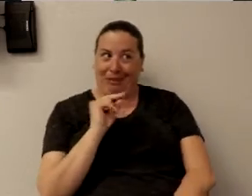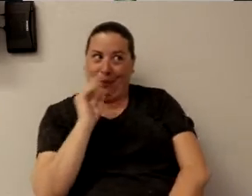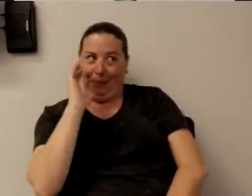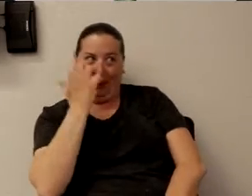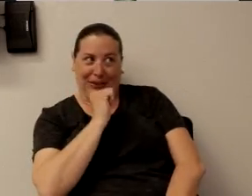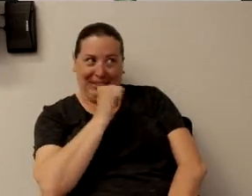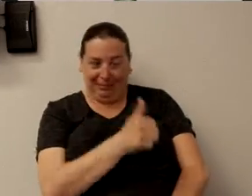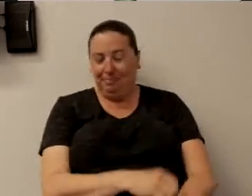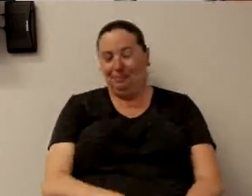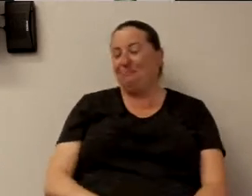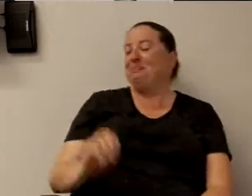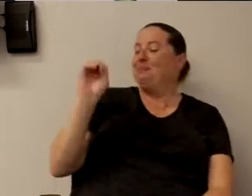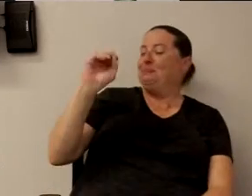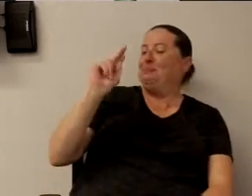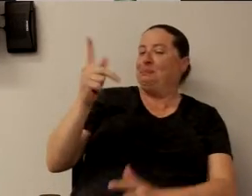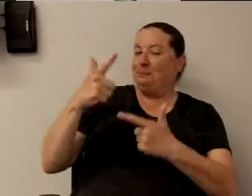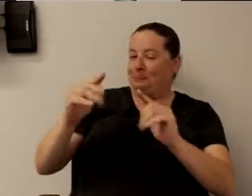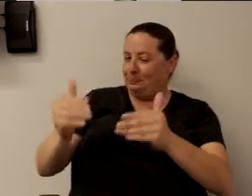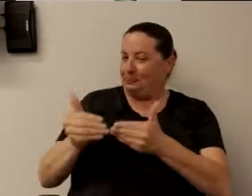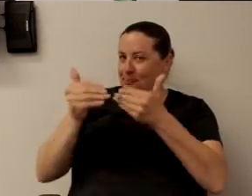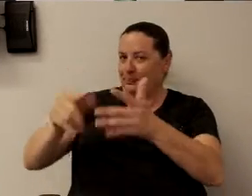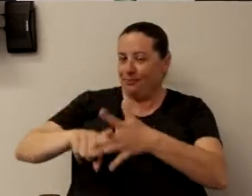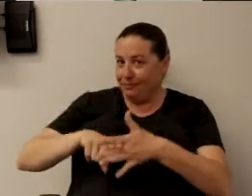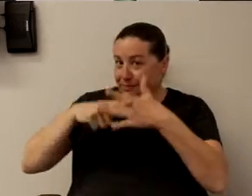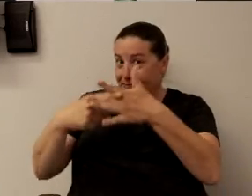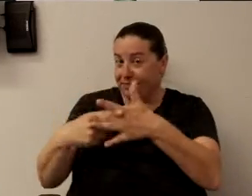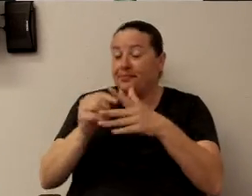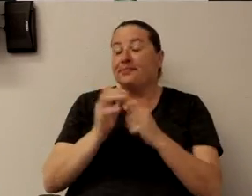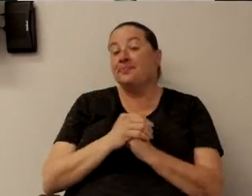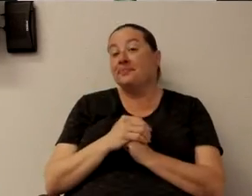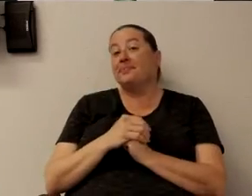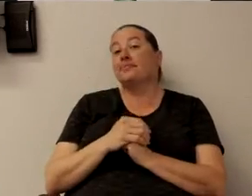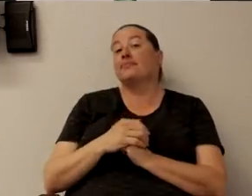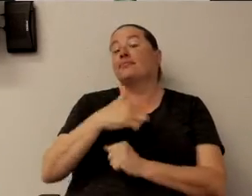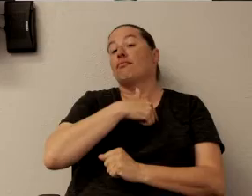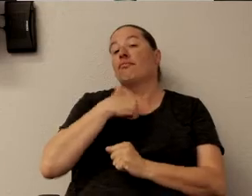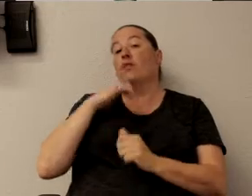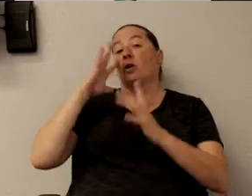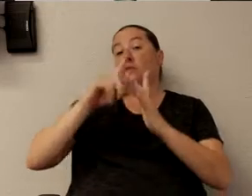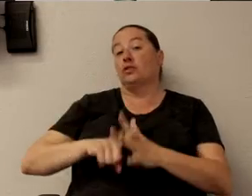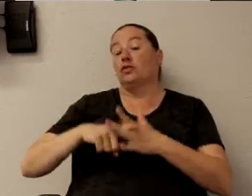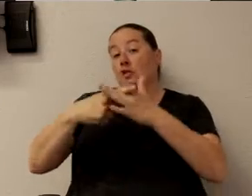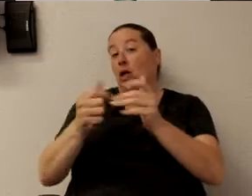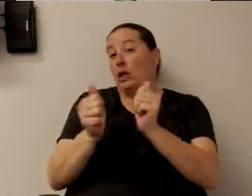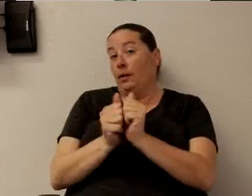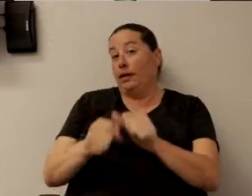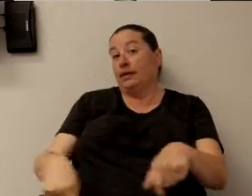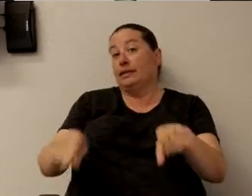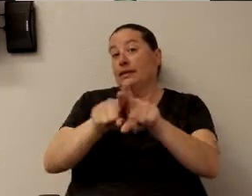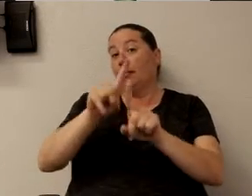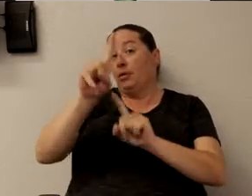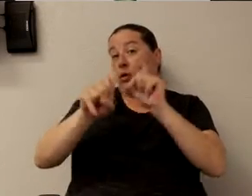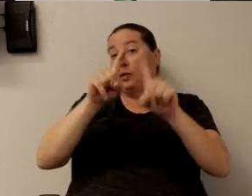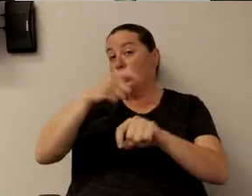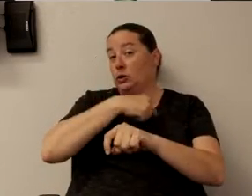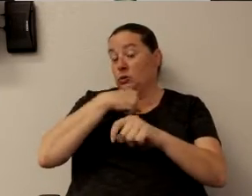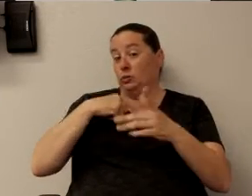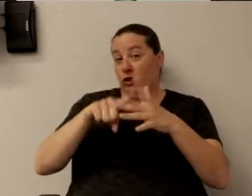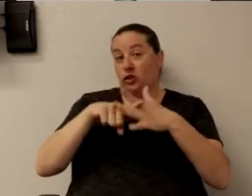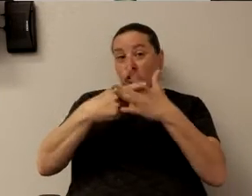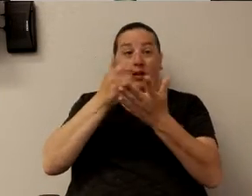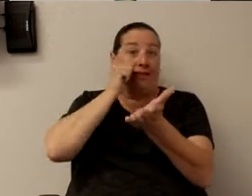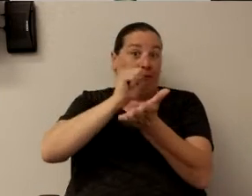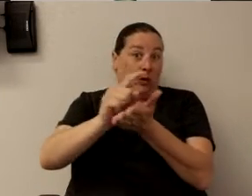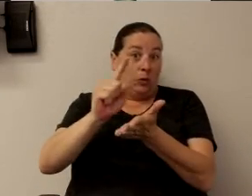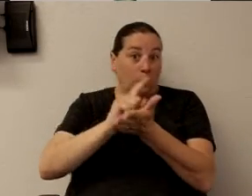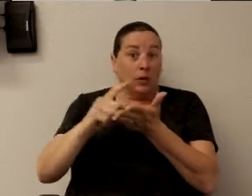Okay, well, let's go ahead and get started. And we're going to start with the same question we start with every week, and that's